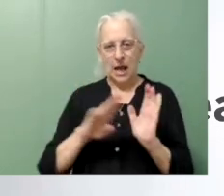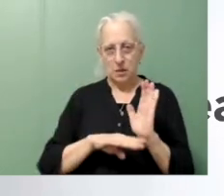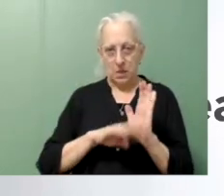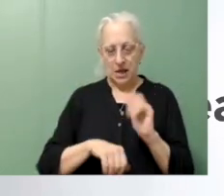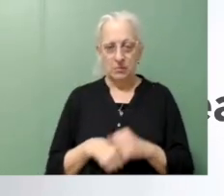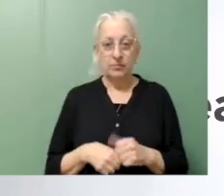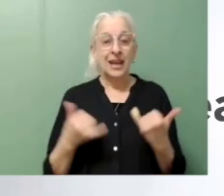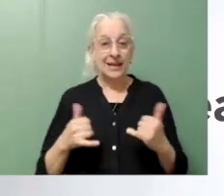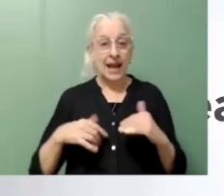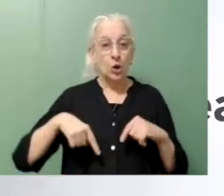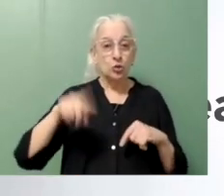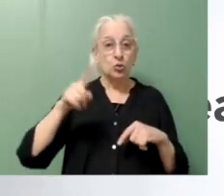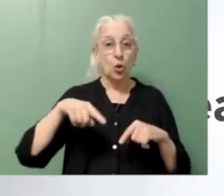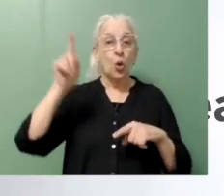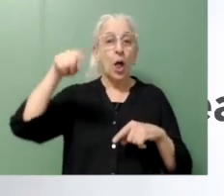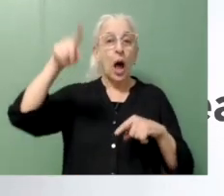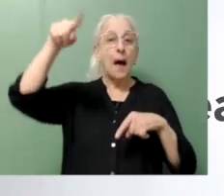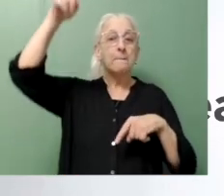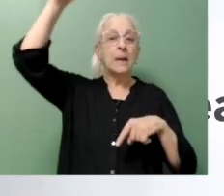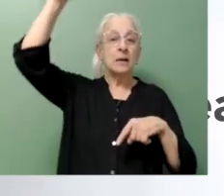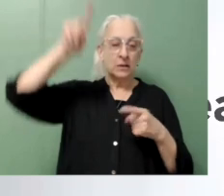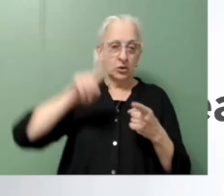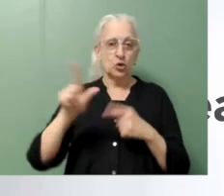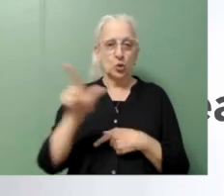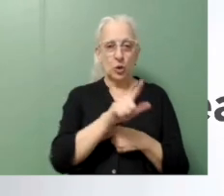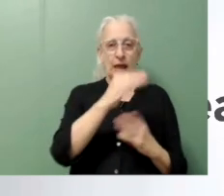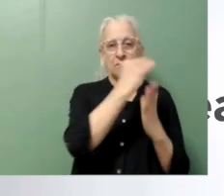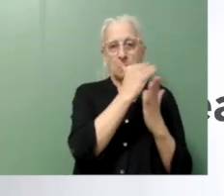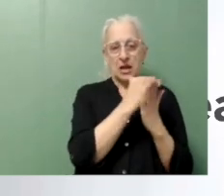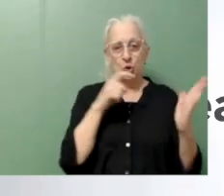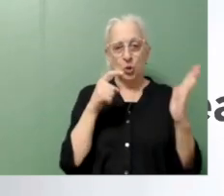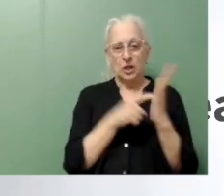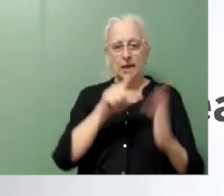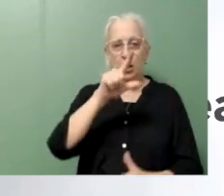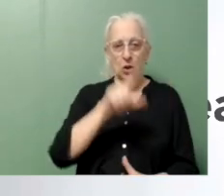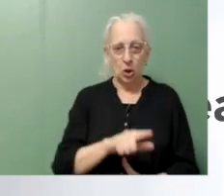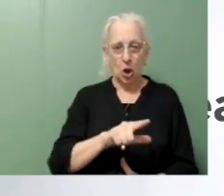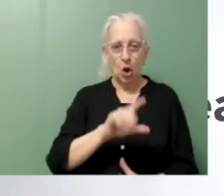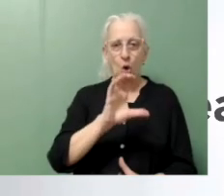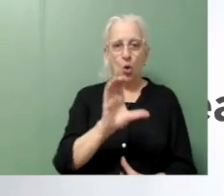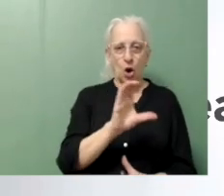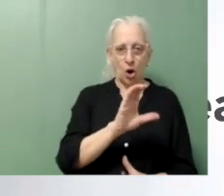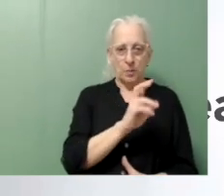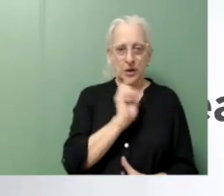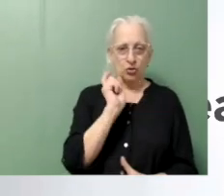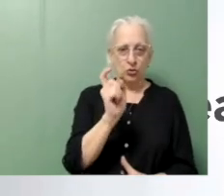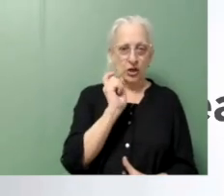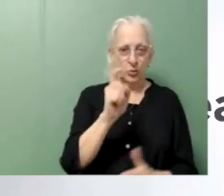Scroll up to the left menu and click Low Carbon Transportation to return to the